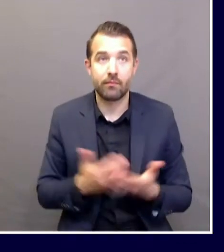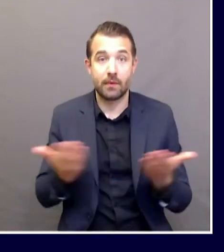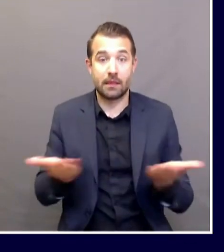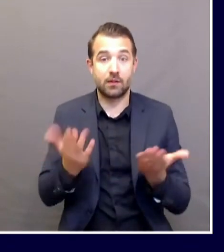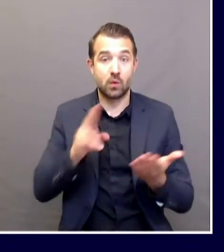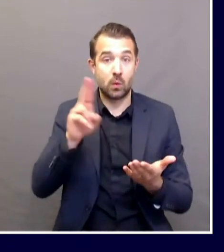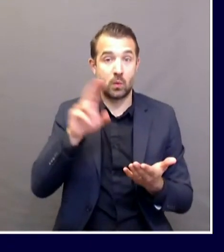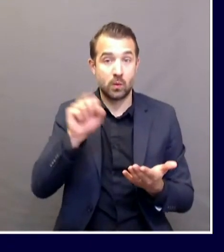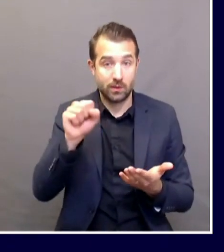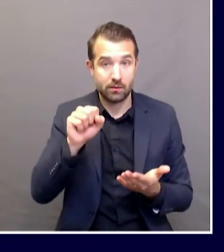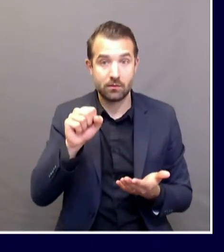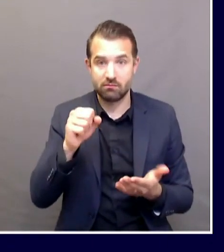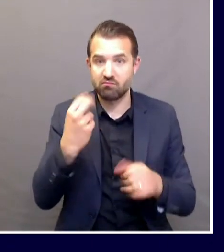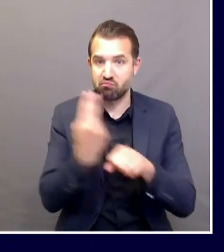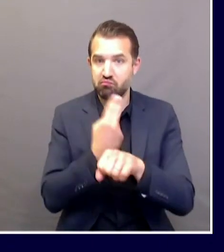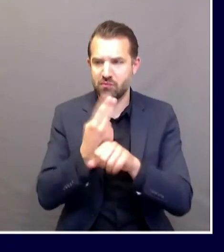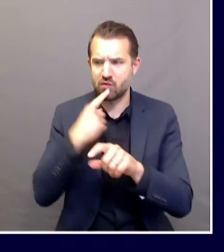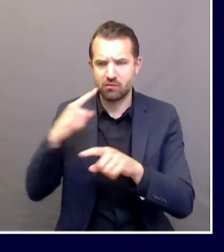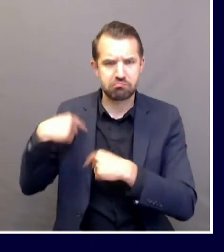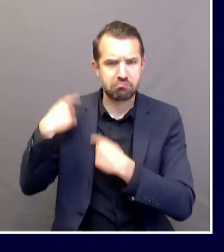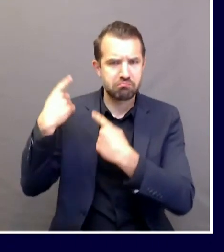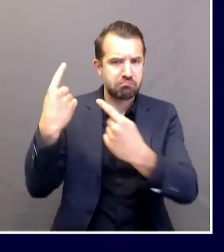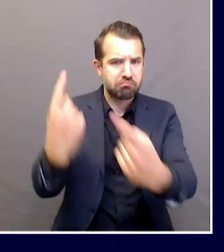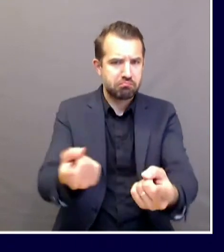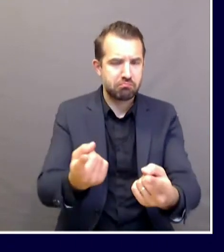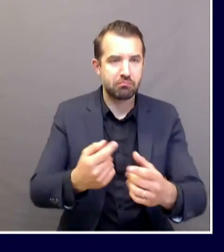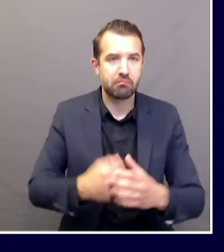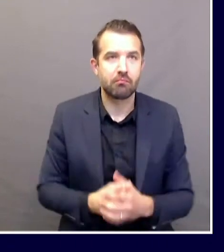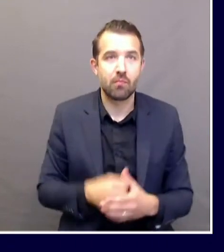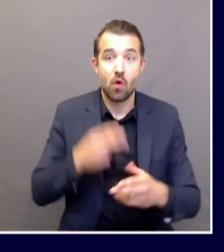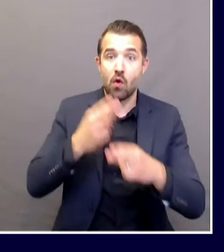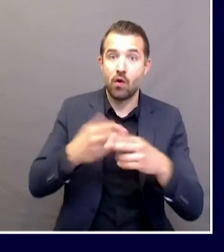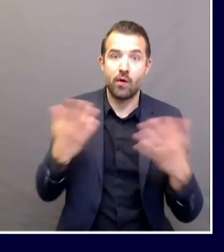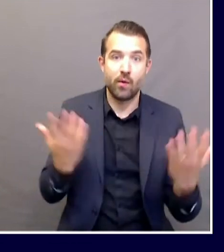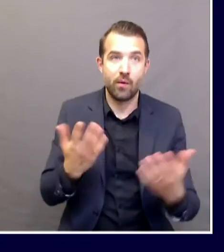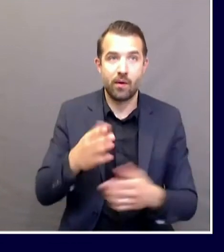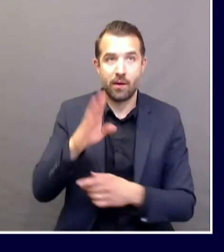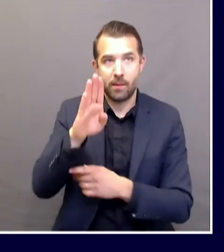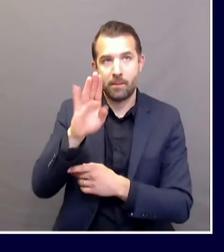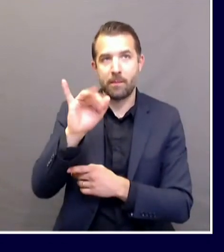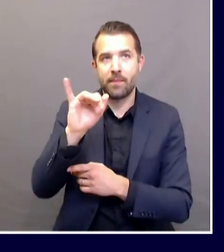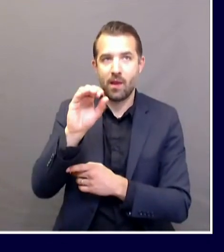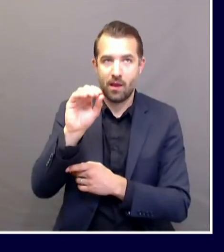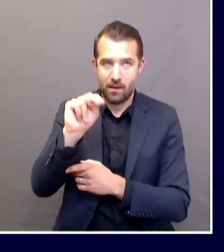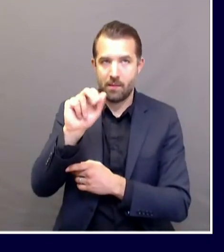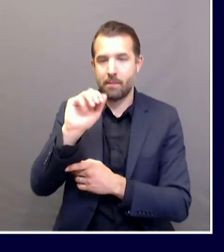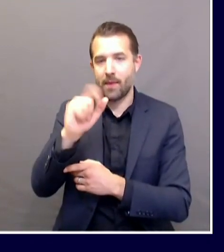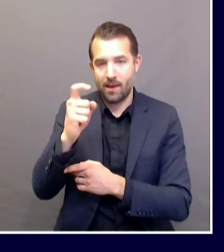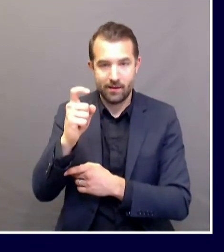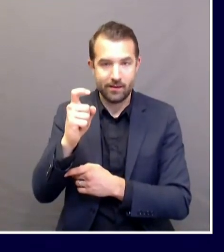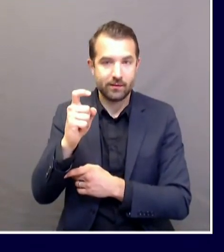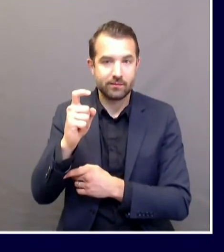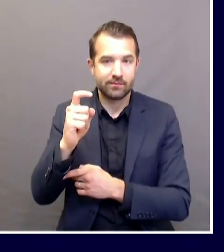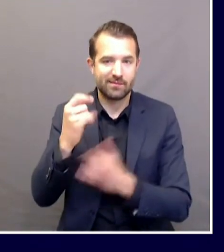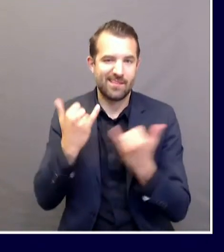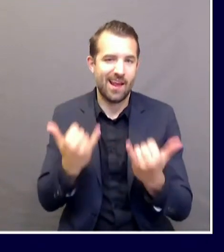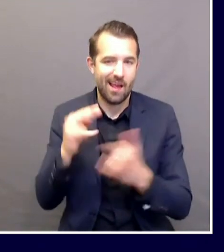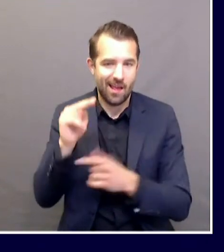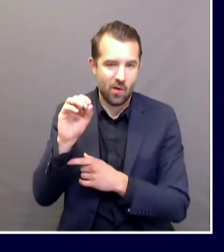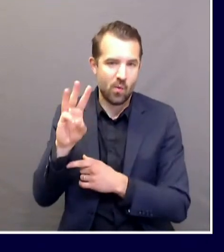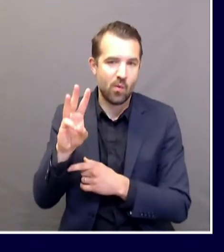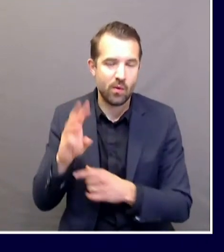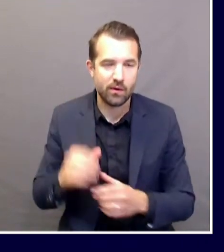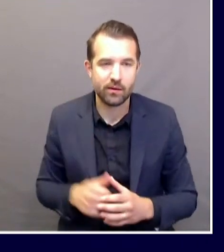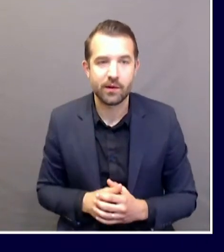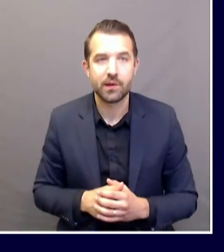goes by the same name called Binax Now. It's called an antigen test. Sometimes I talk about